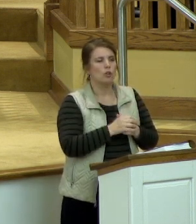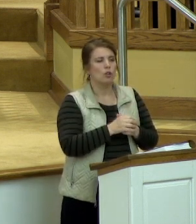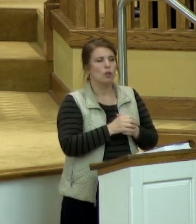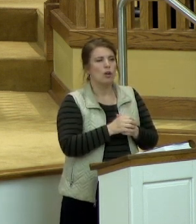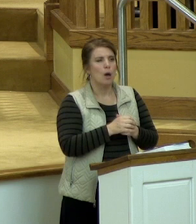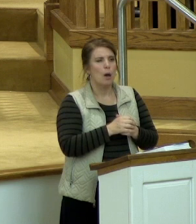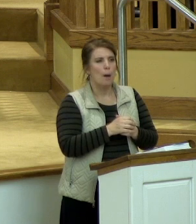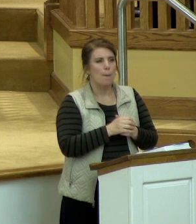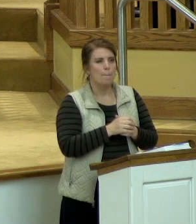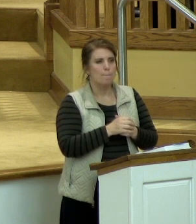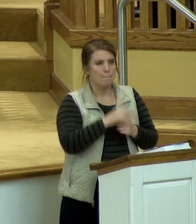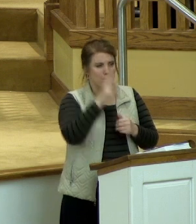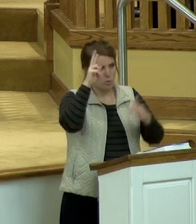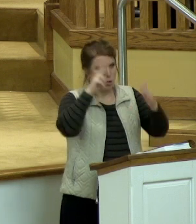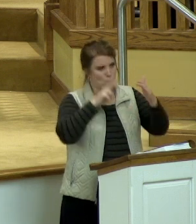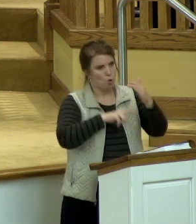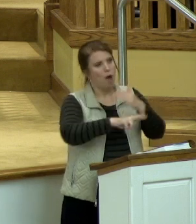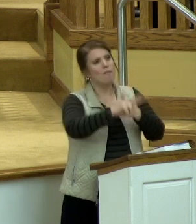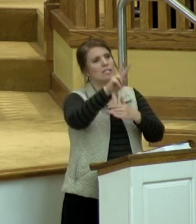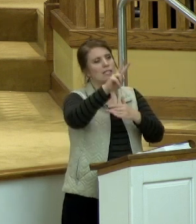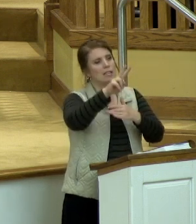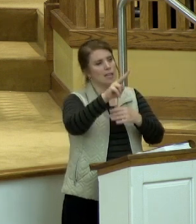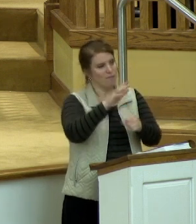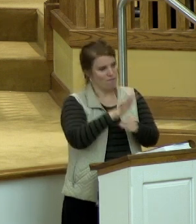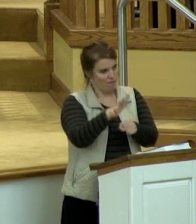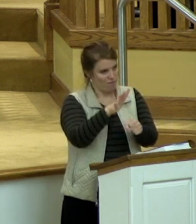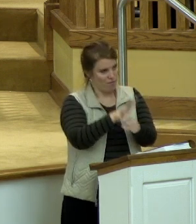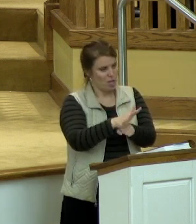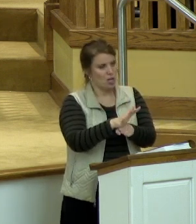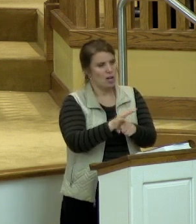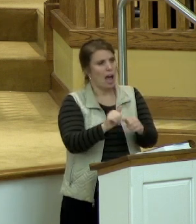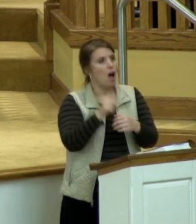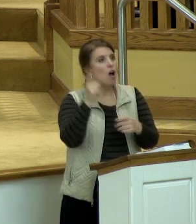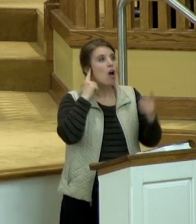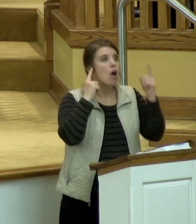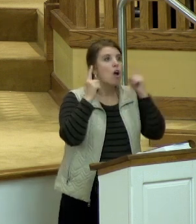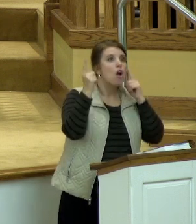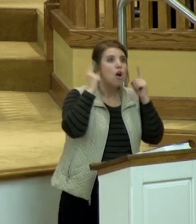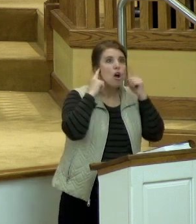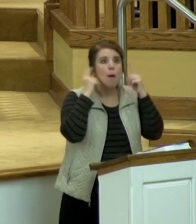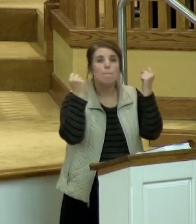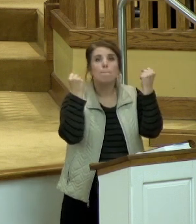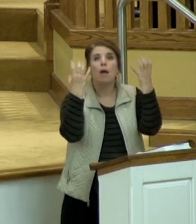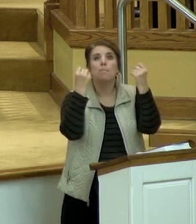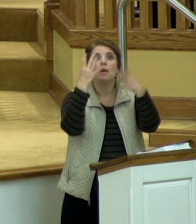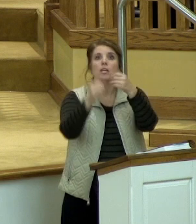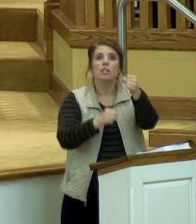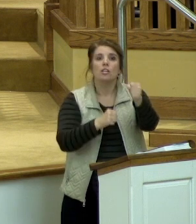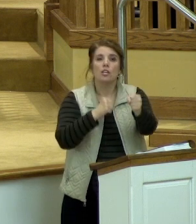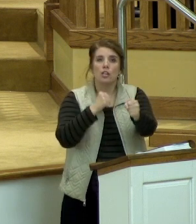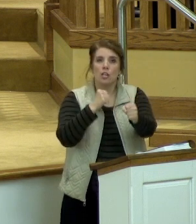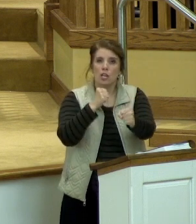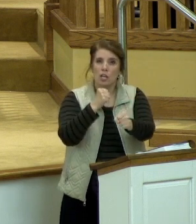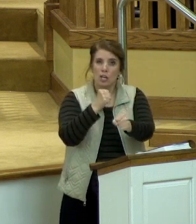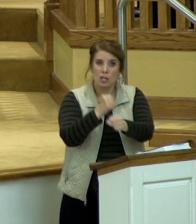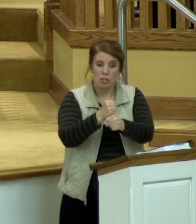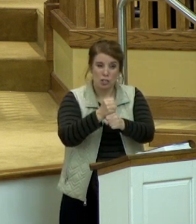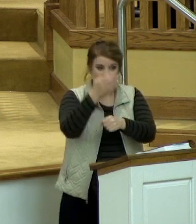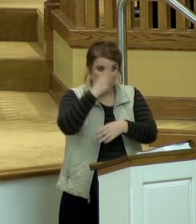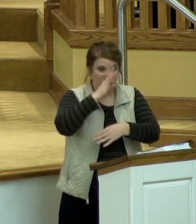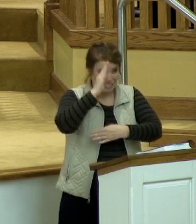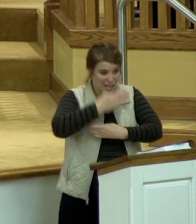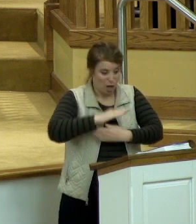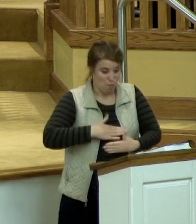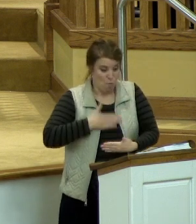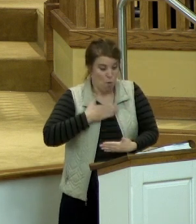pondered about the prophecy that was finally fulfilled, about how they've heard about it for years and years, about how there's going to be God's son is going to be